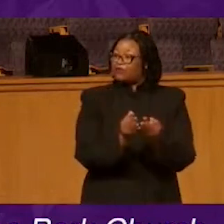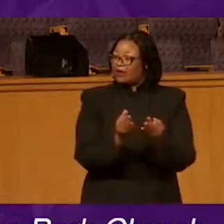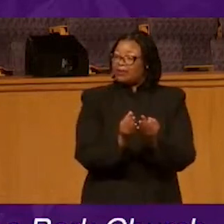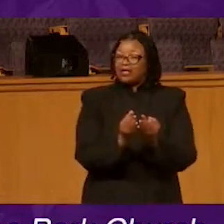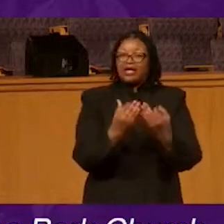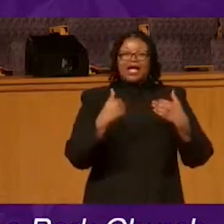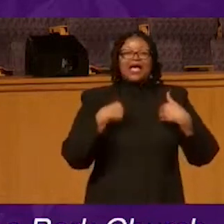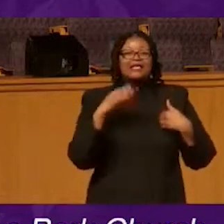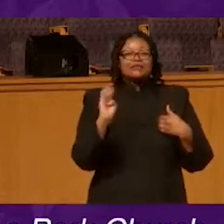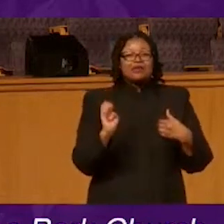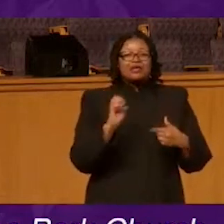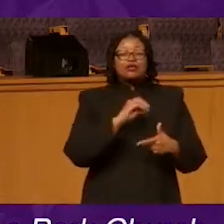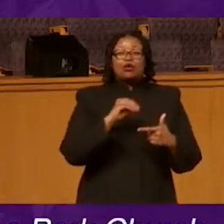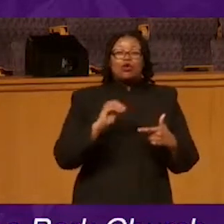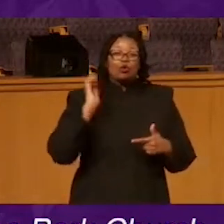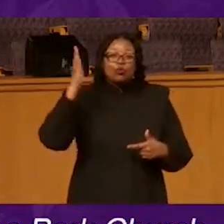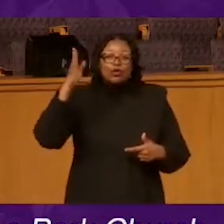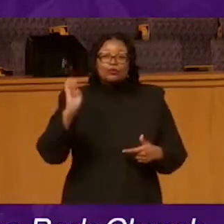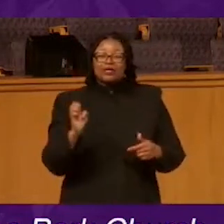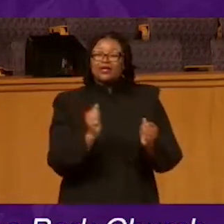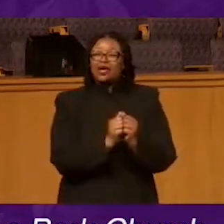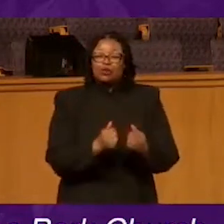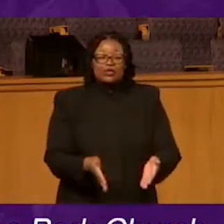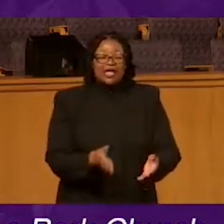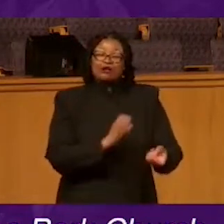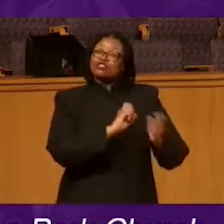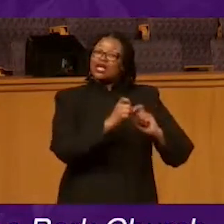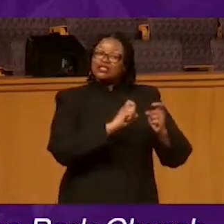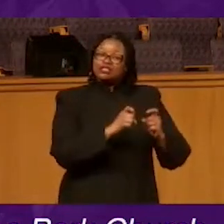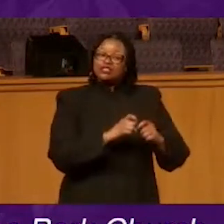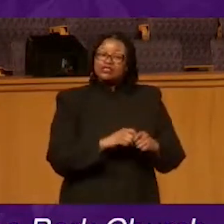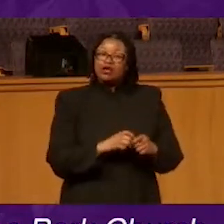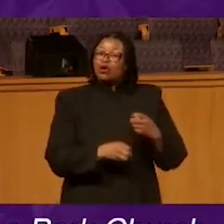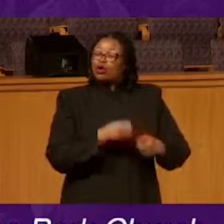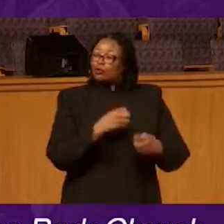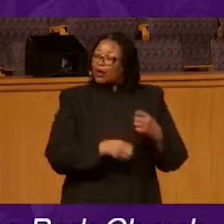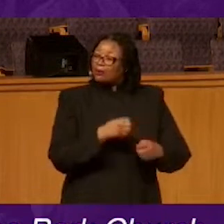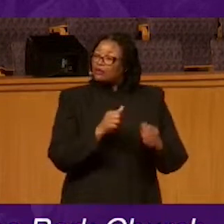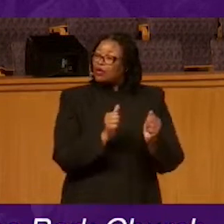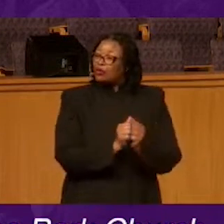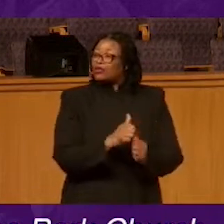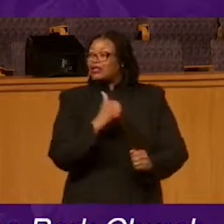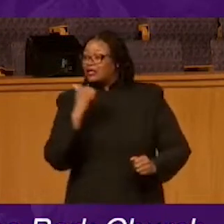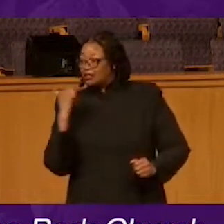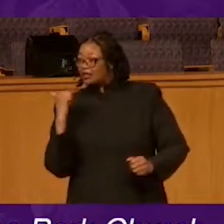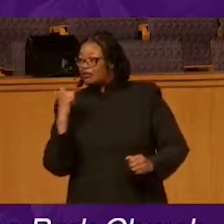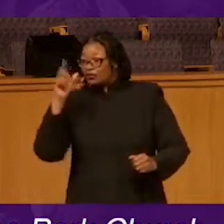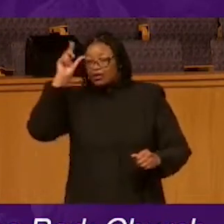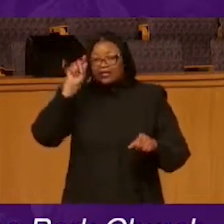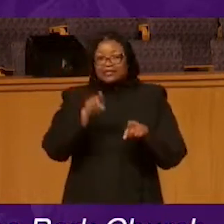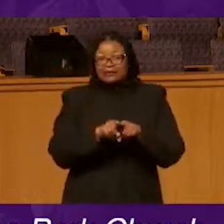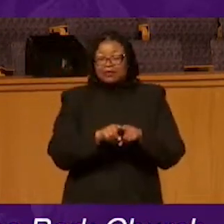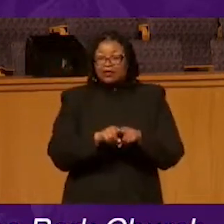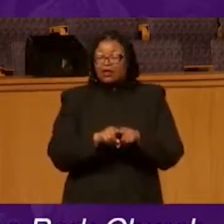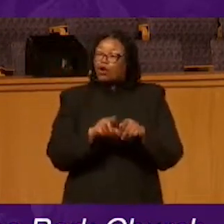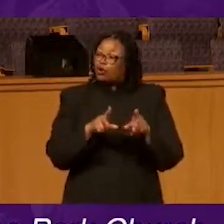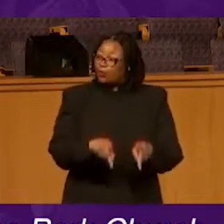has been or will be without some challenge or issue with somebody else in the